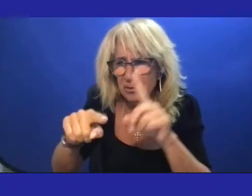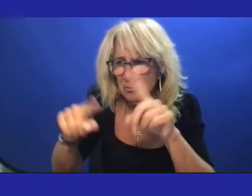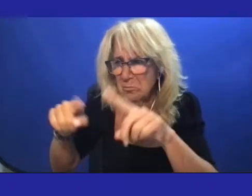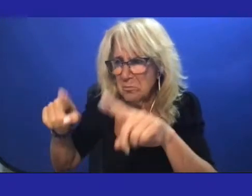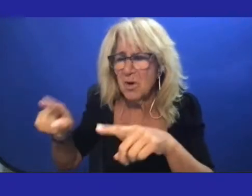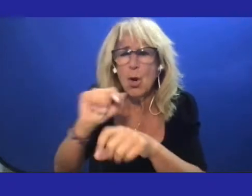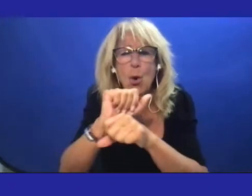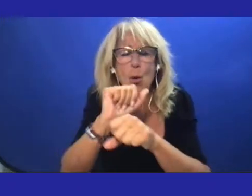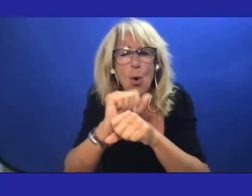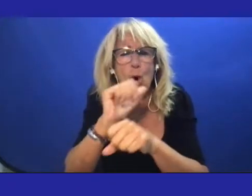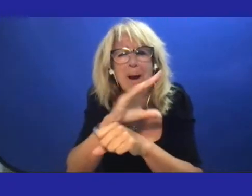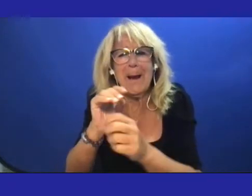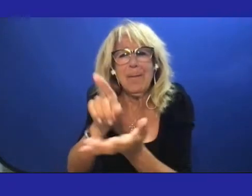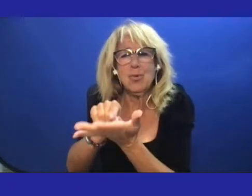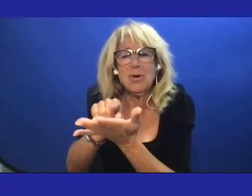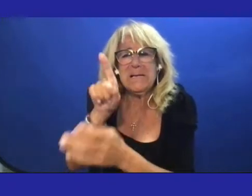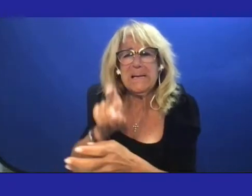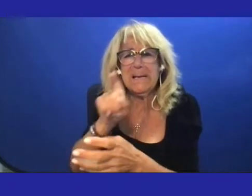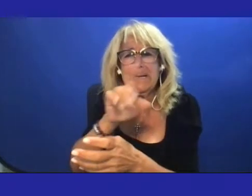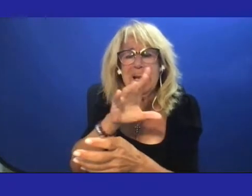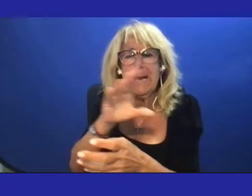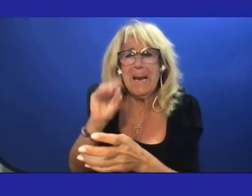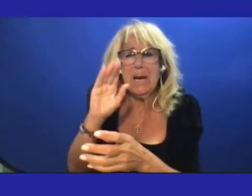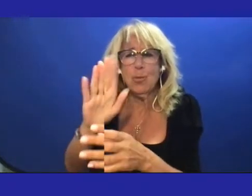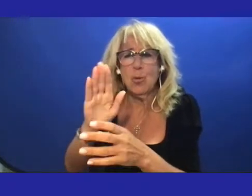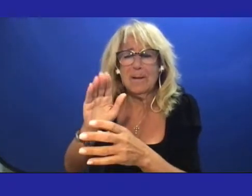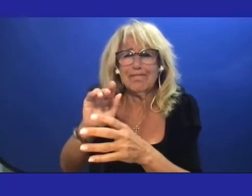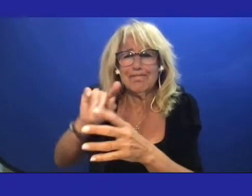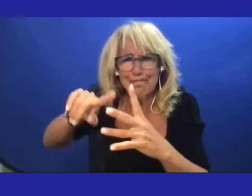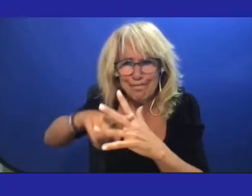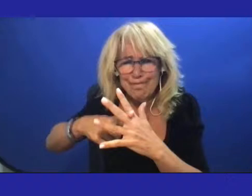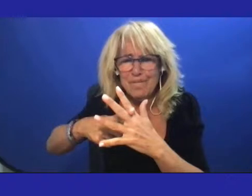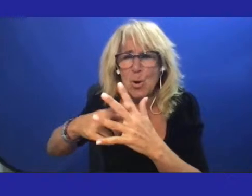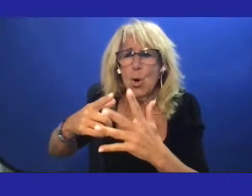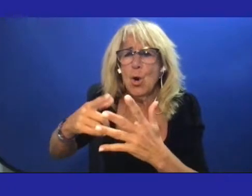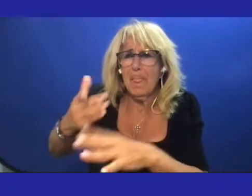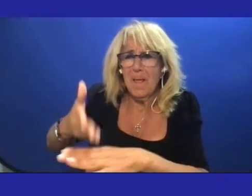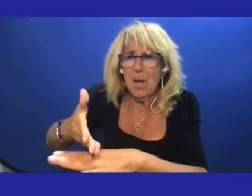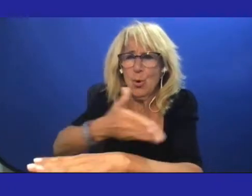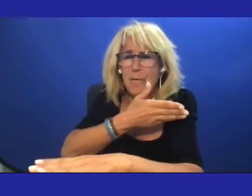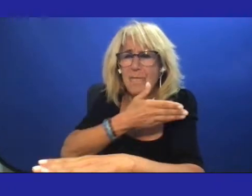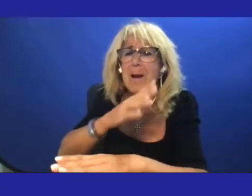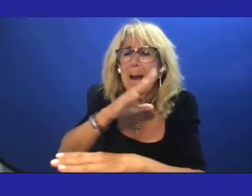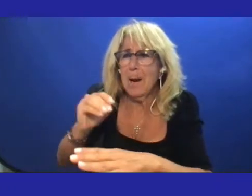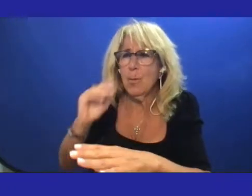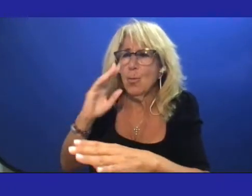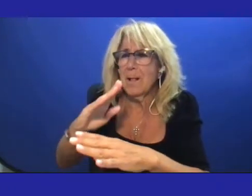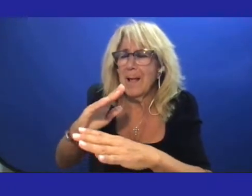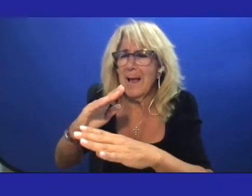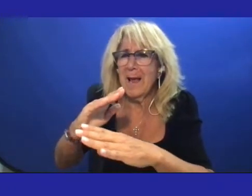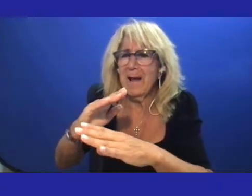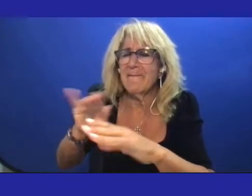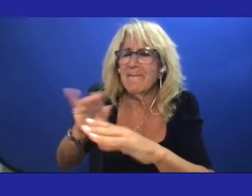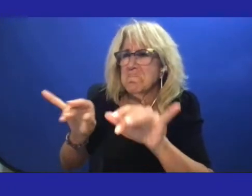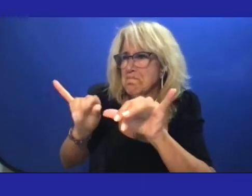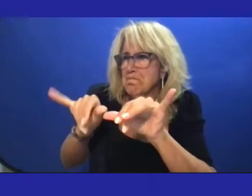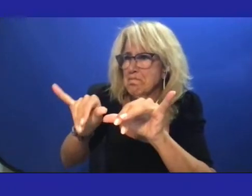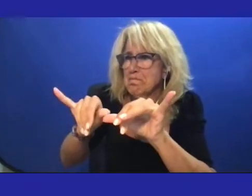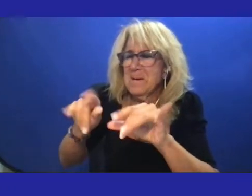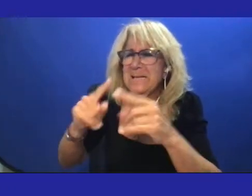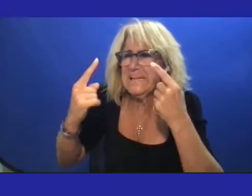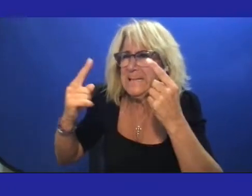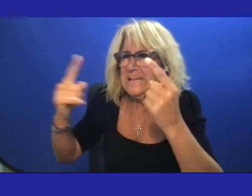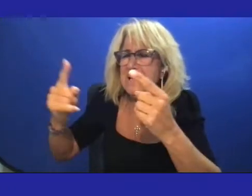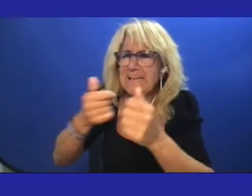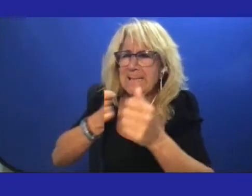needs. Then we will deploy those improvements, and then we will have the benchmark, and we will measure success across each of the different departments. And